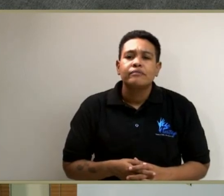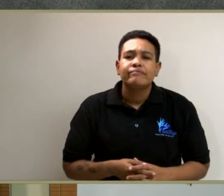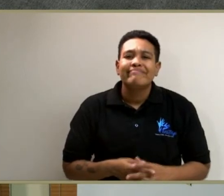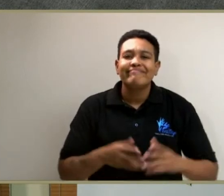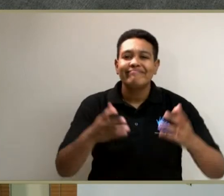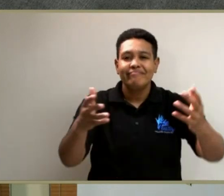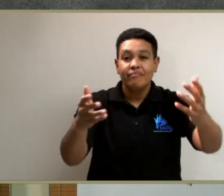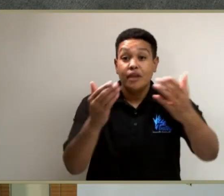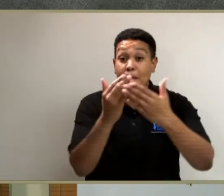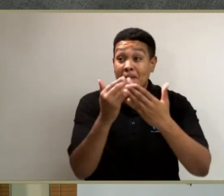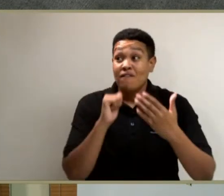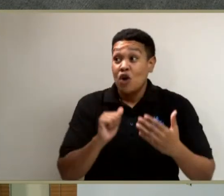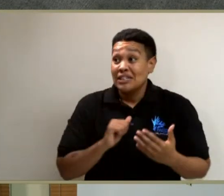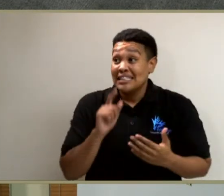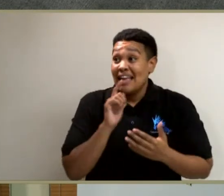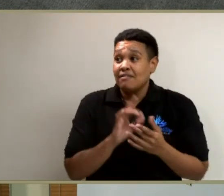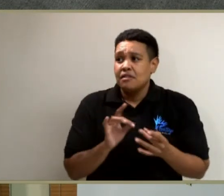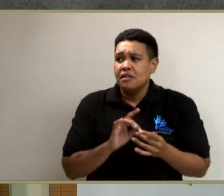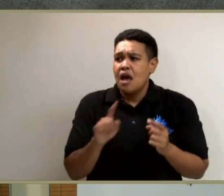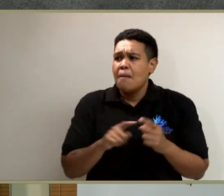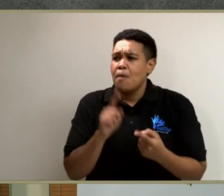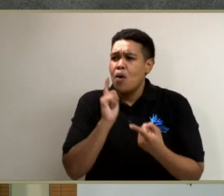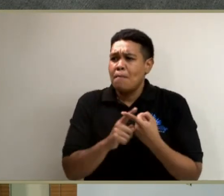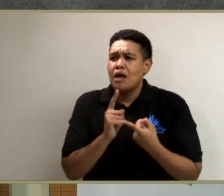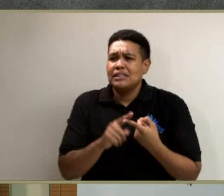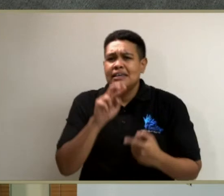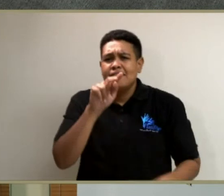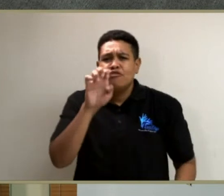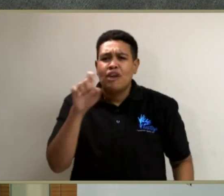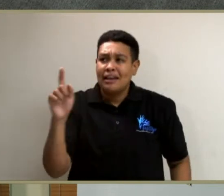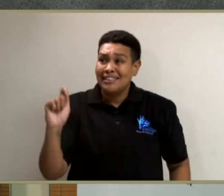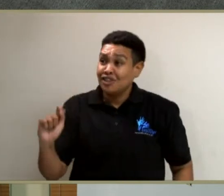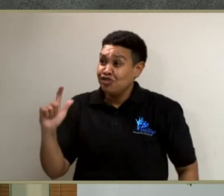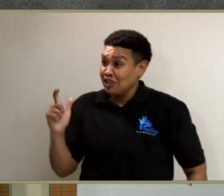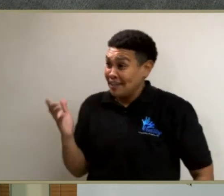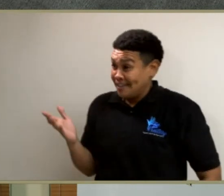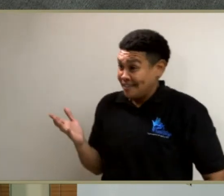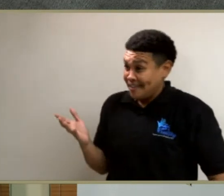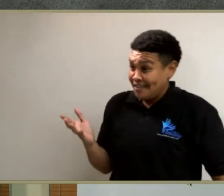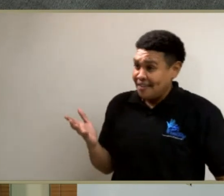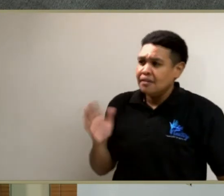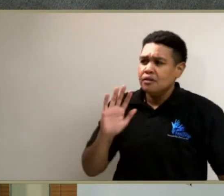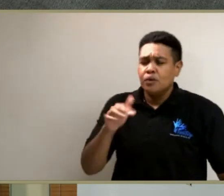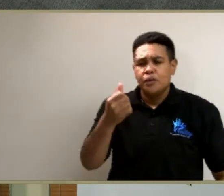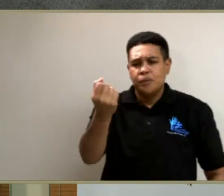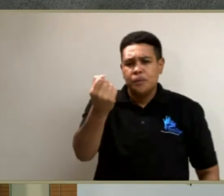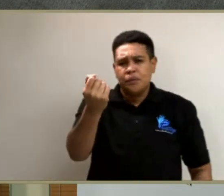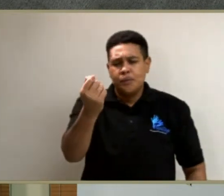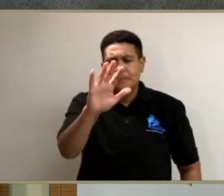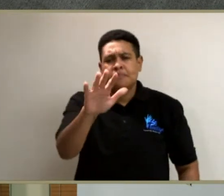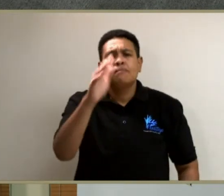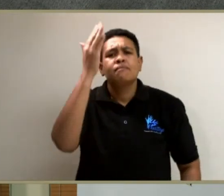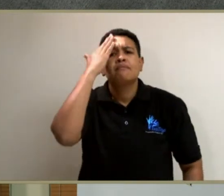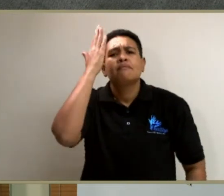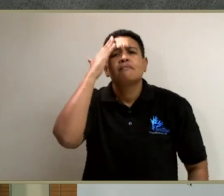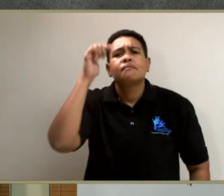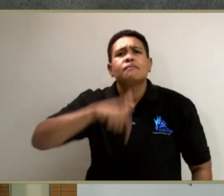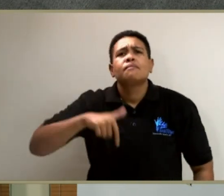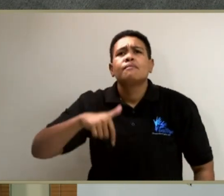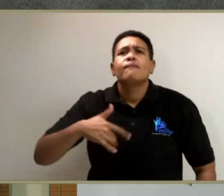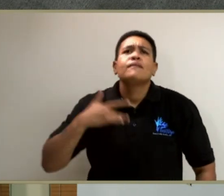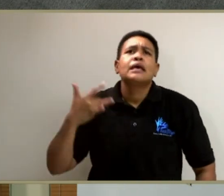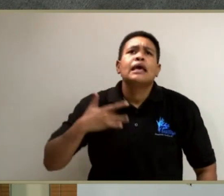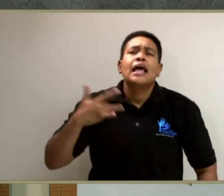So before I speak about the positivity rate, which is on the screen, I just want to point out that, you know, this feeling